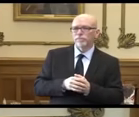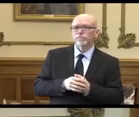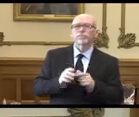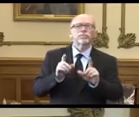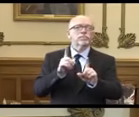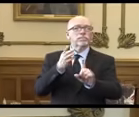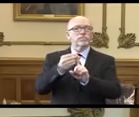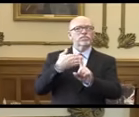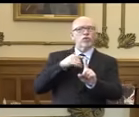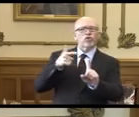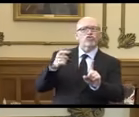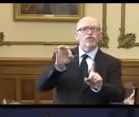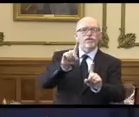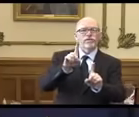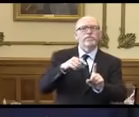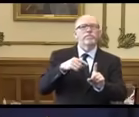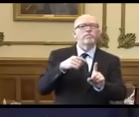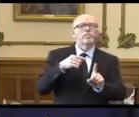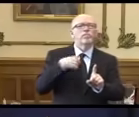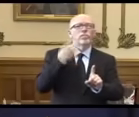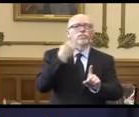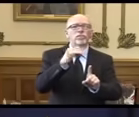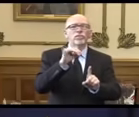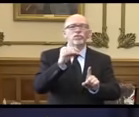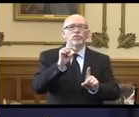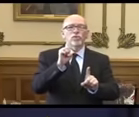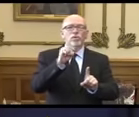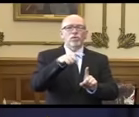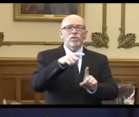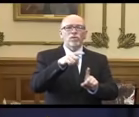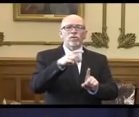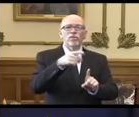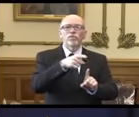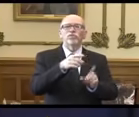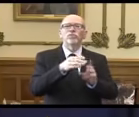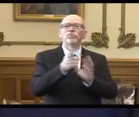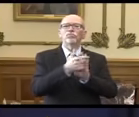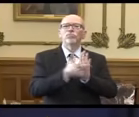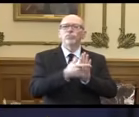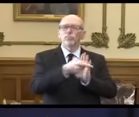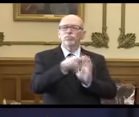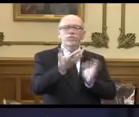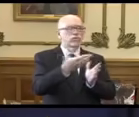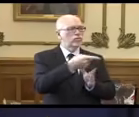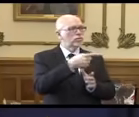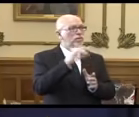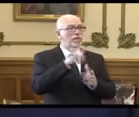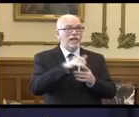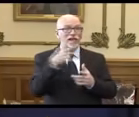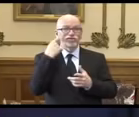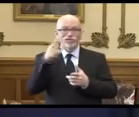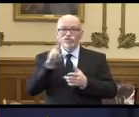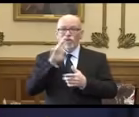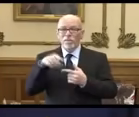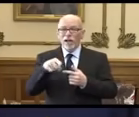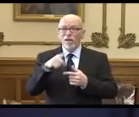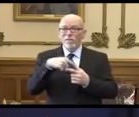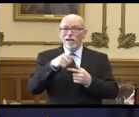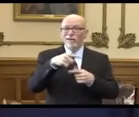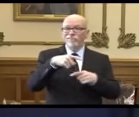say before we get to Jeff that Joe Herron's general counsel, that provision that he specifically